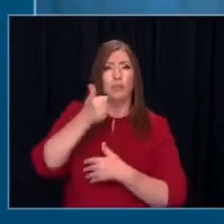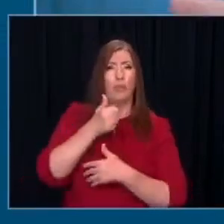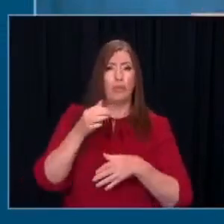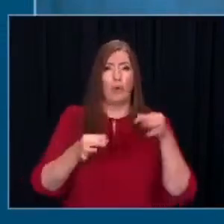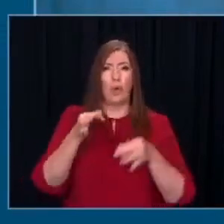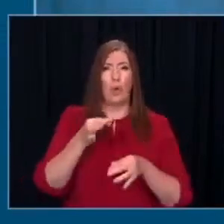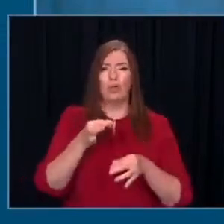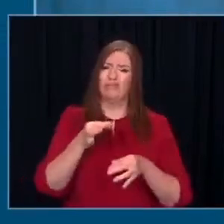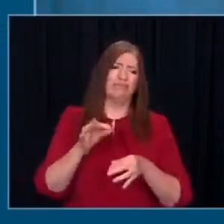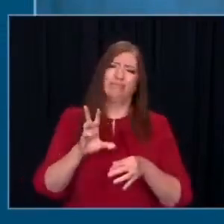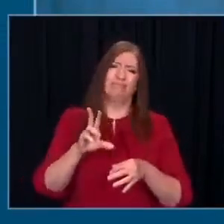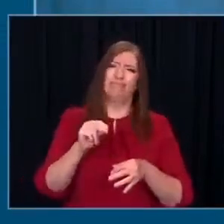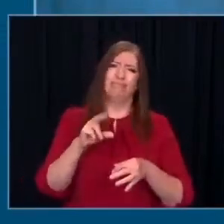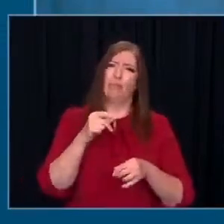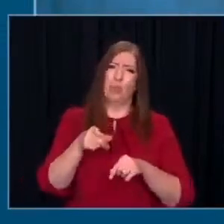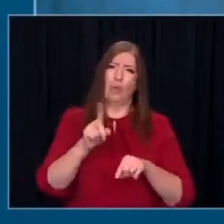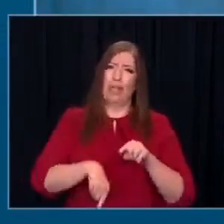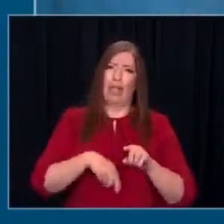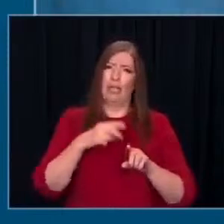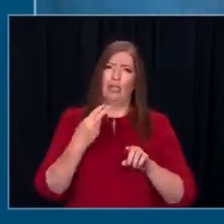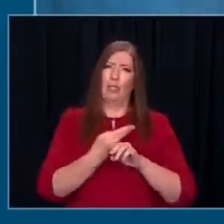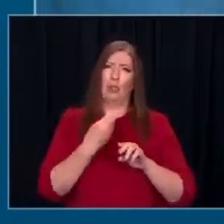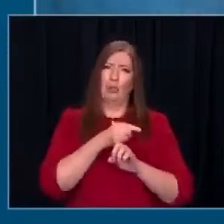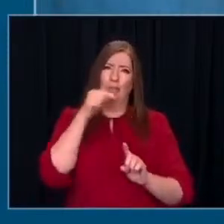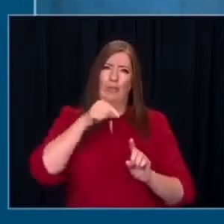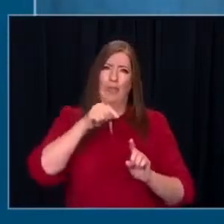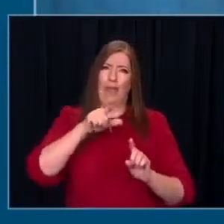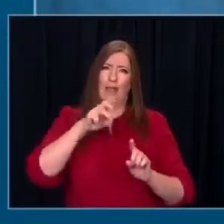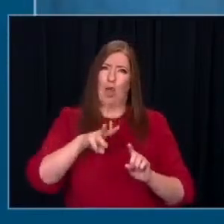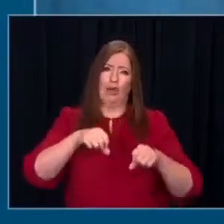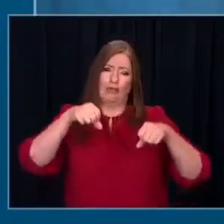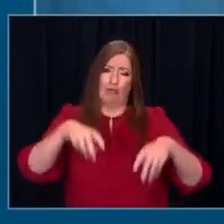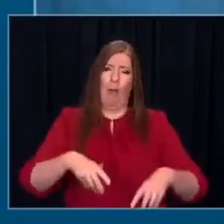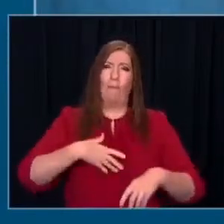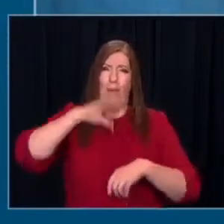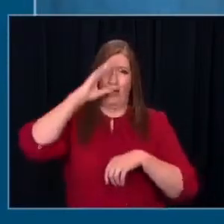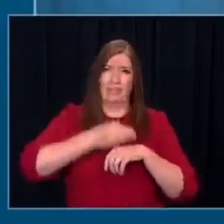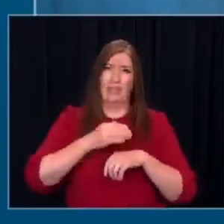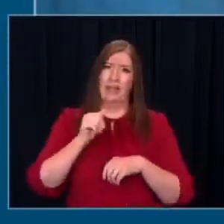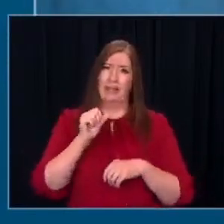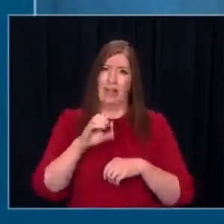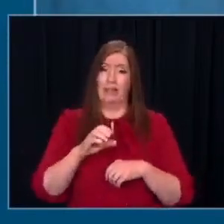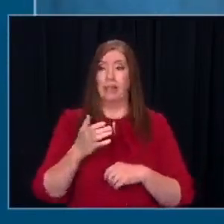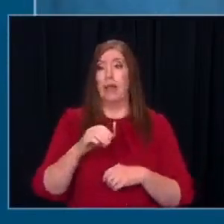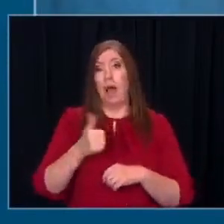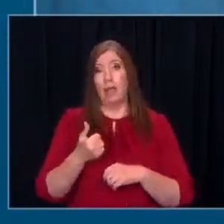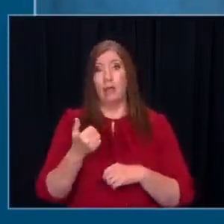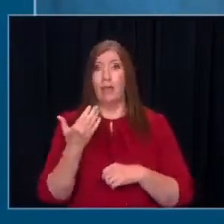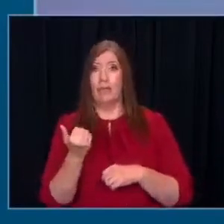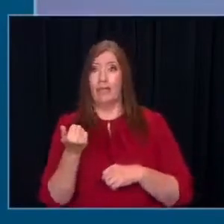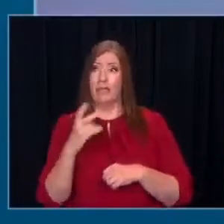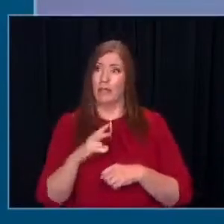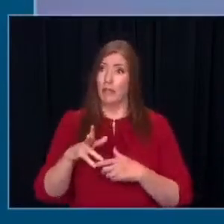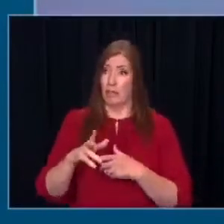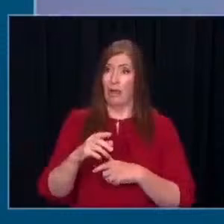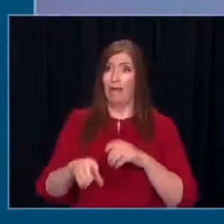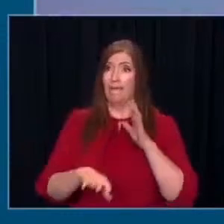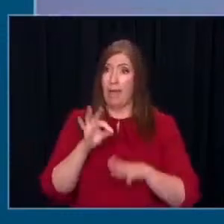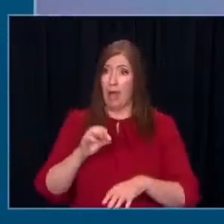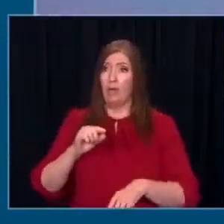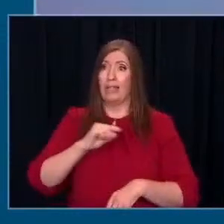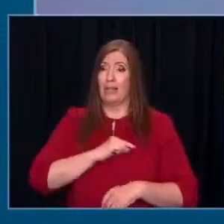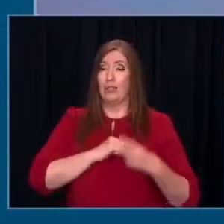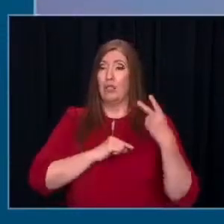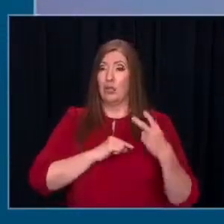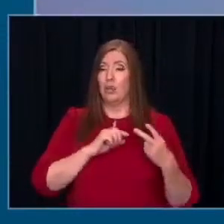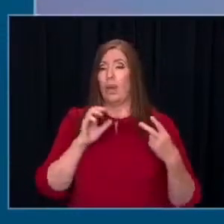and said you can't apply that. And so it was dropped. The other two, the 1517... he was convicted of 2 misdemeanors, right? He was